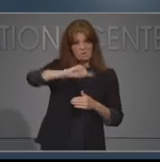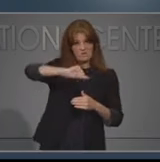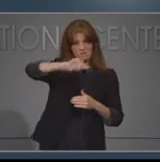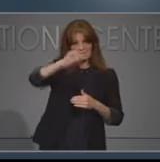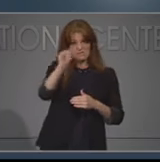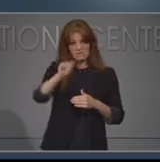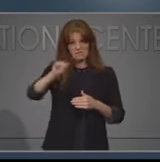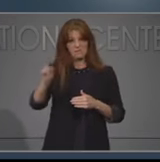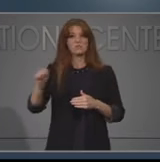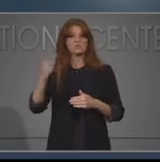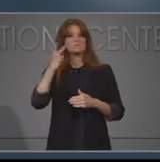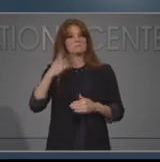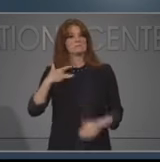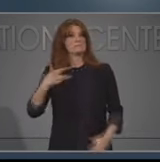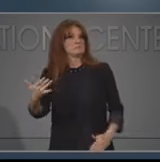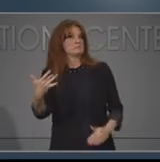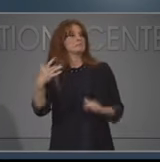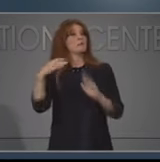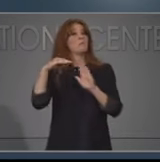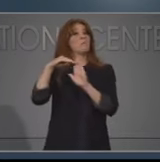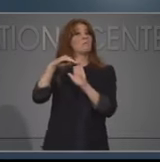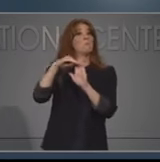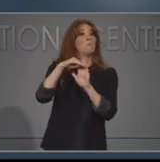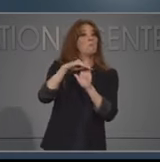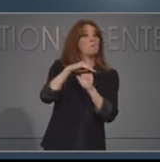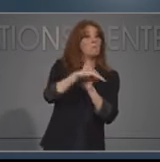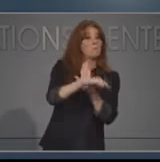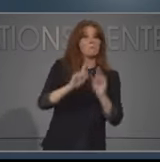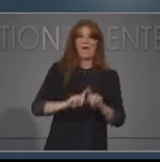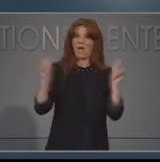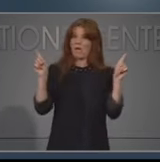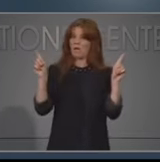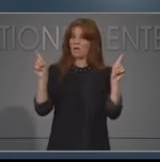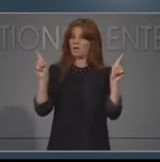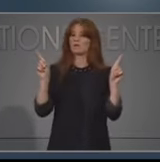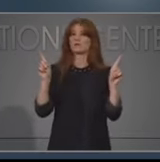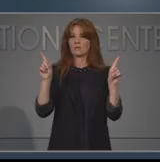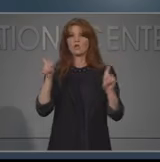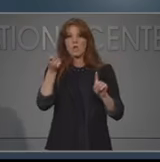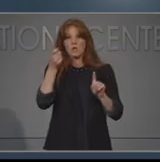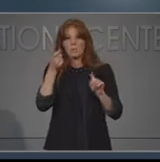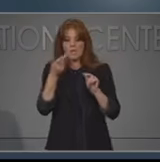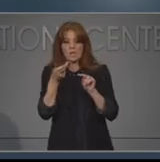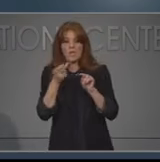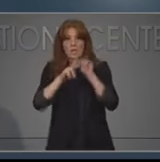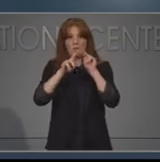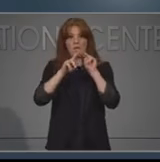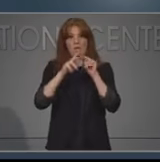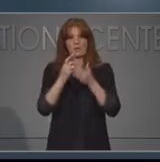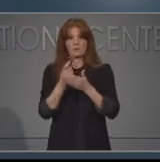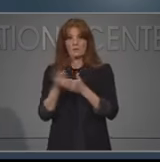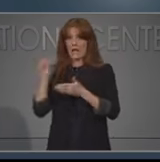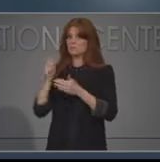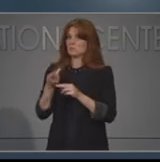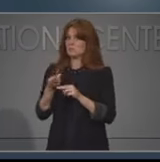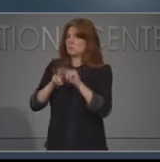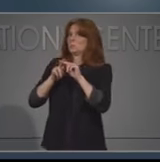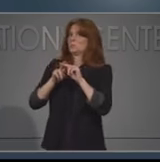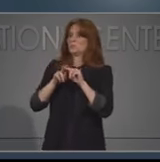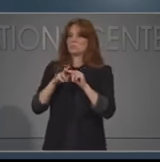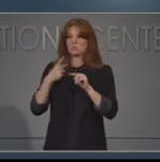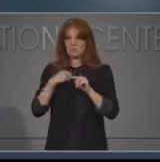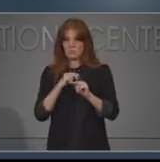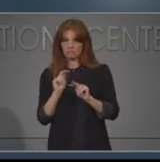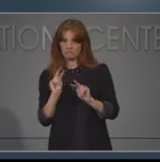see the overall trend continues to decrease. However, we saw a small uptick last week that we're going to want